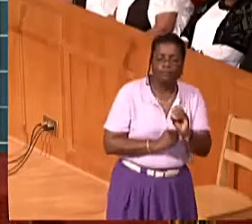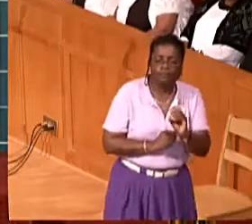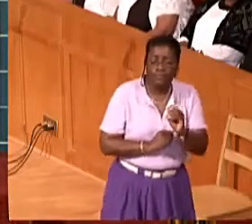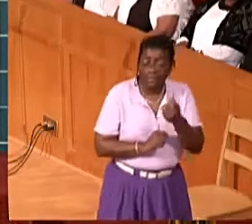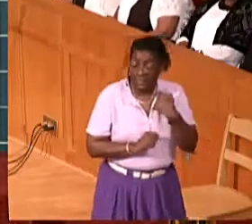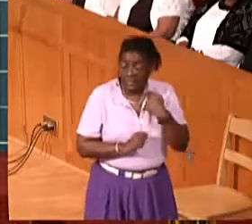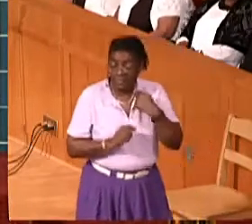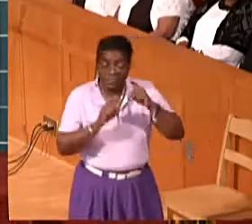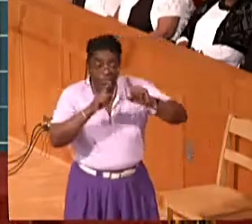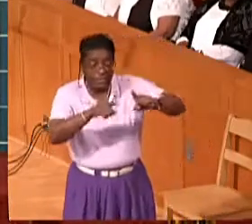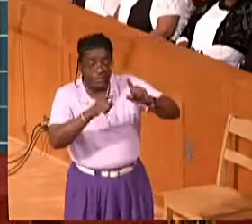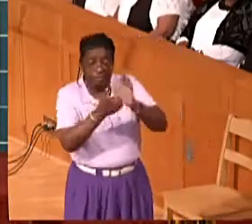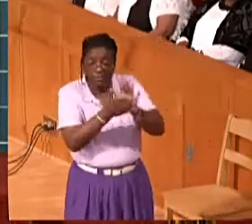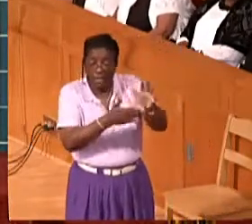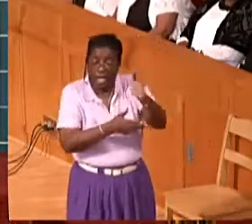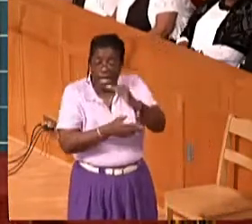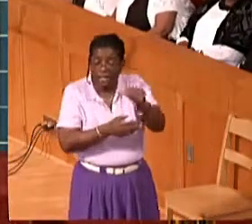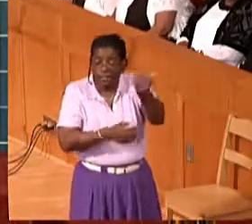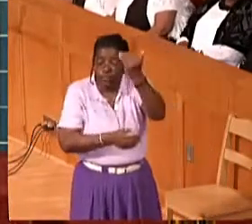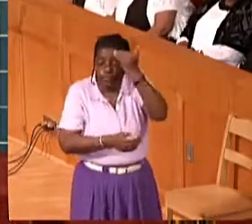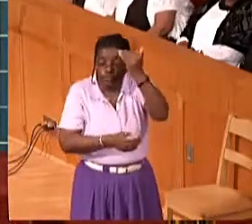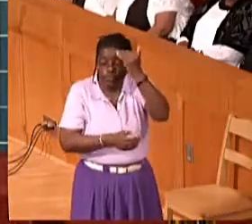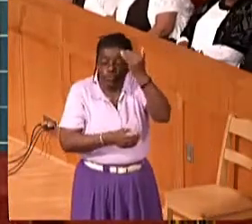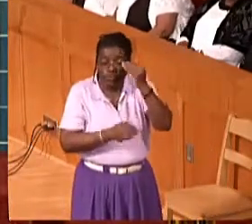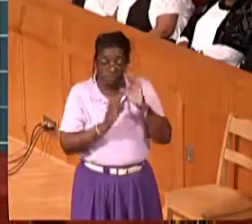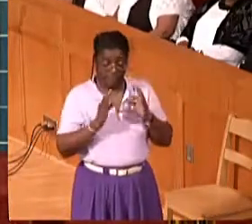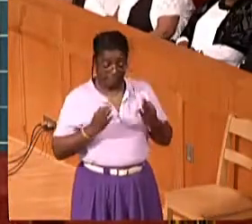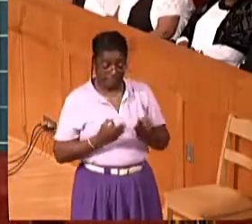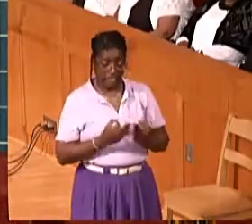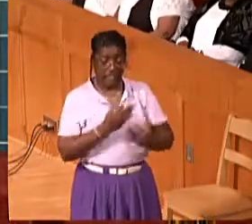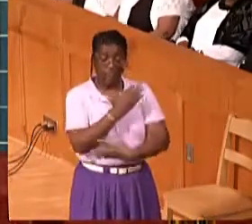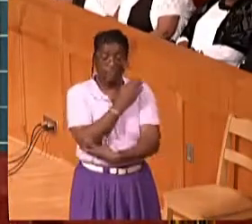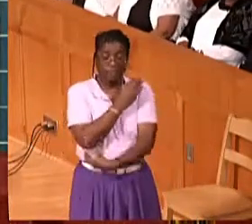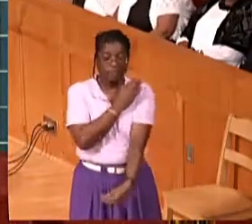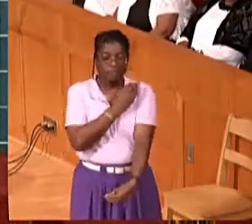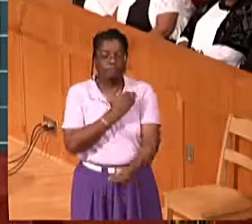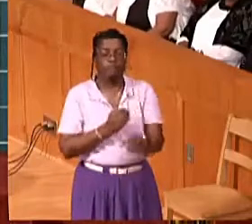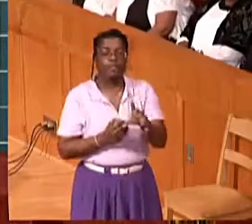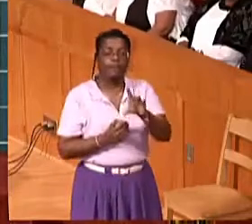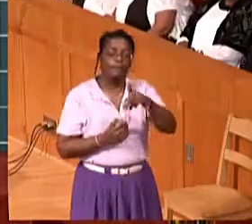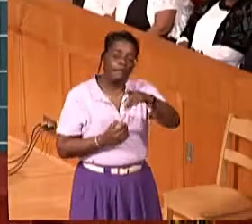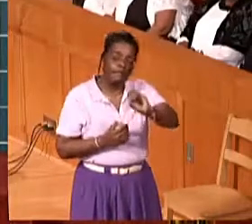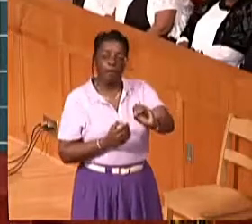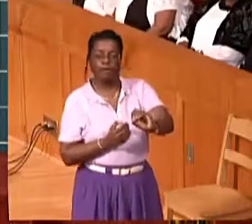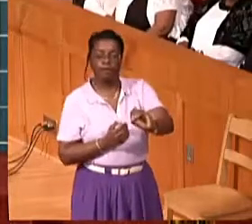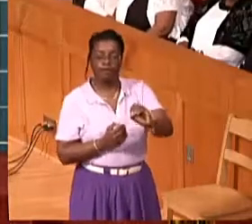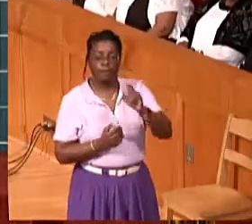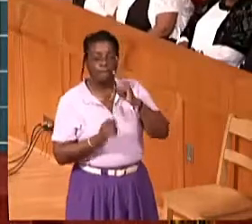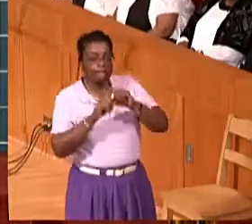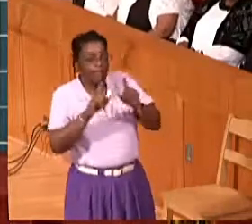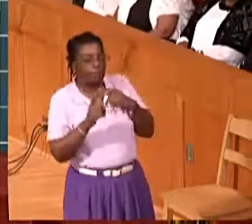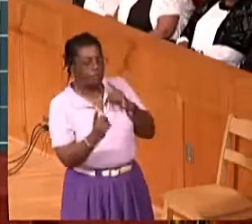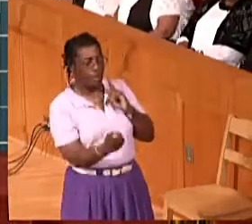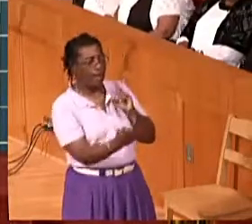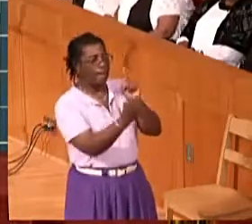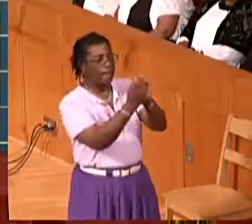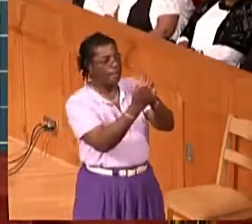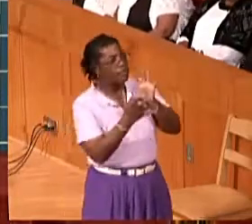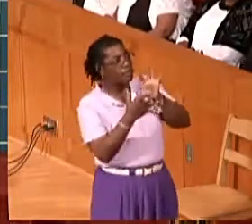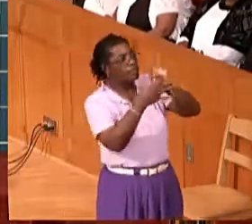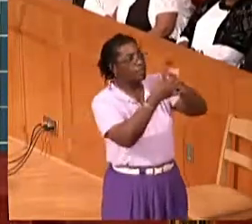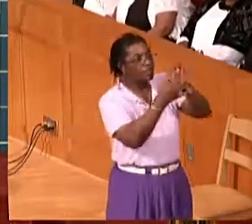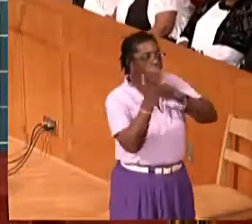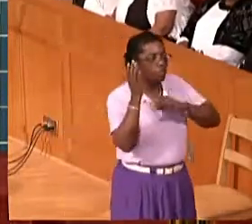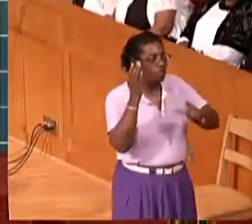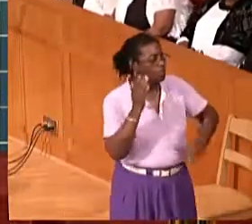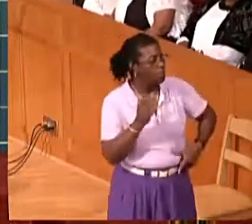before I learned that we were poor. But then I learned when I met the Lord that it does not matter what size house you live